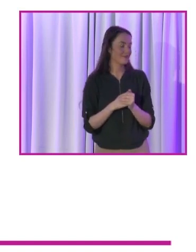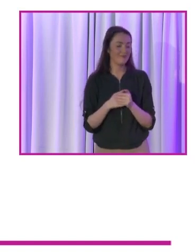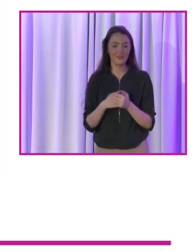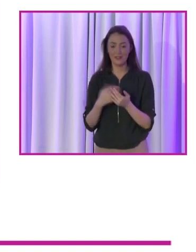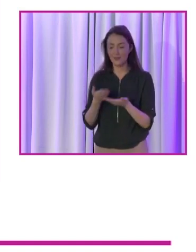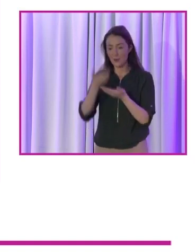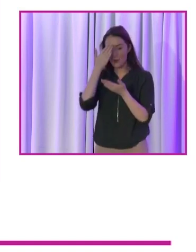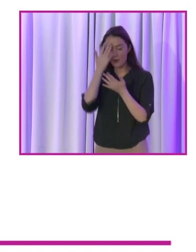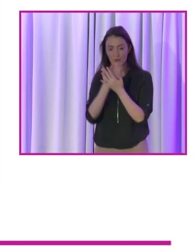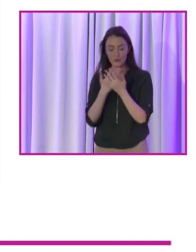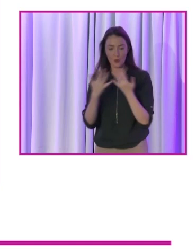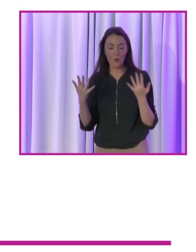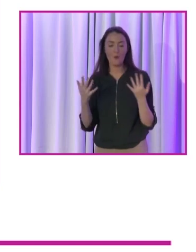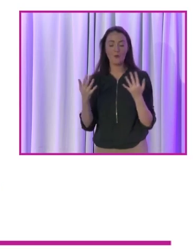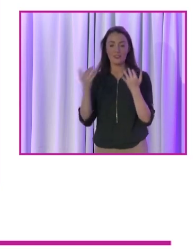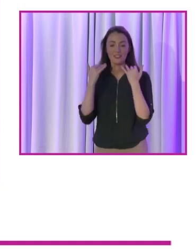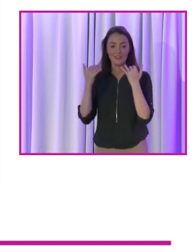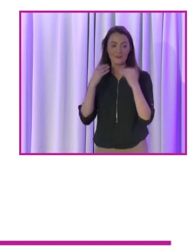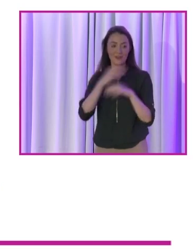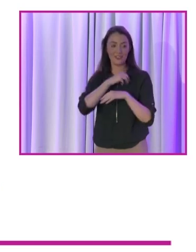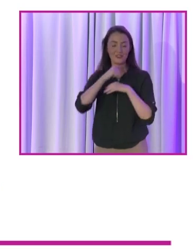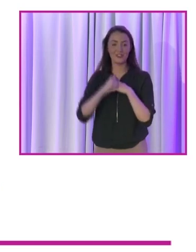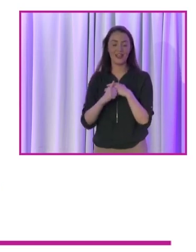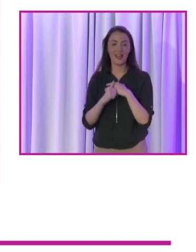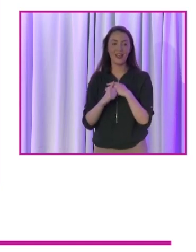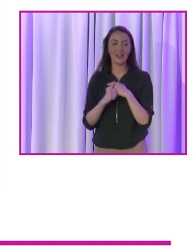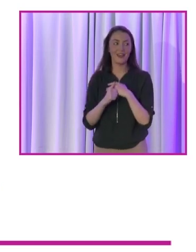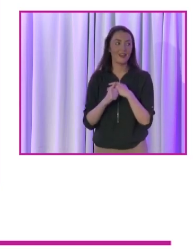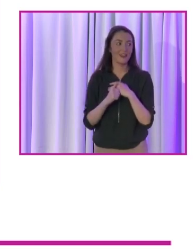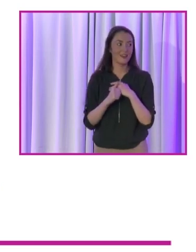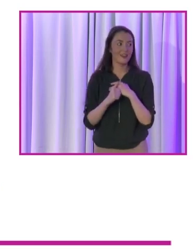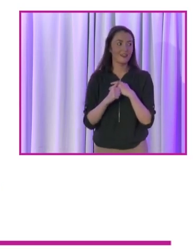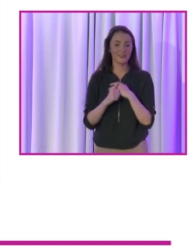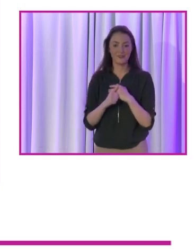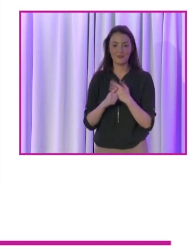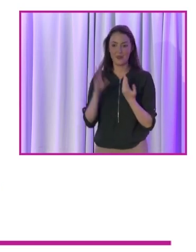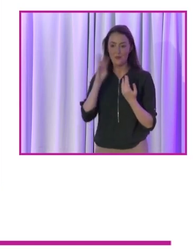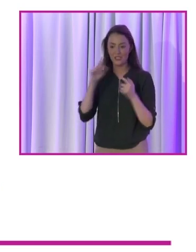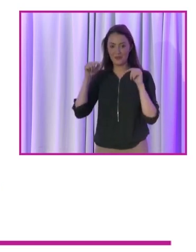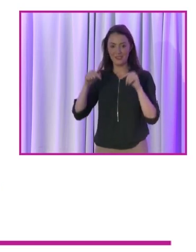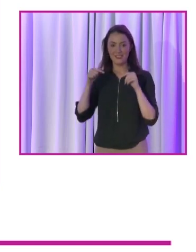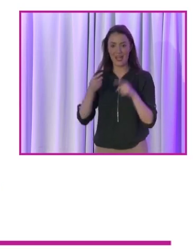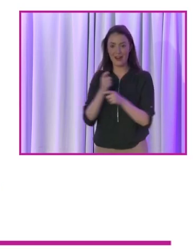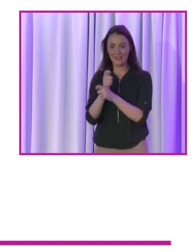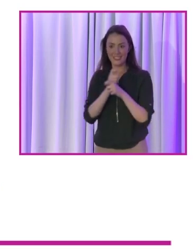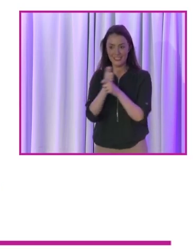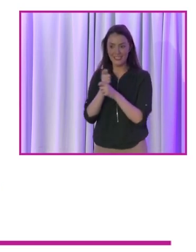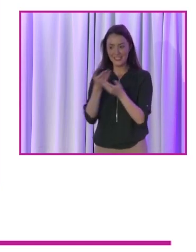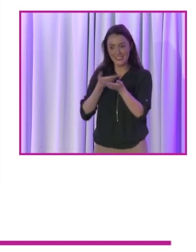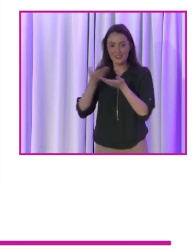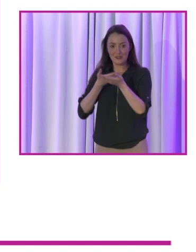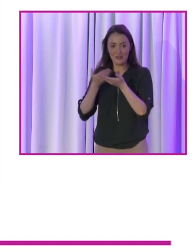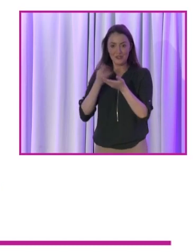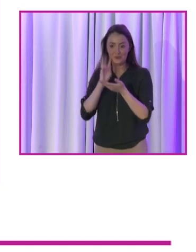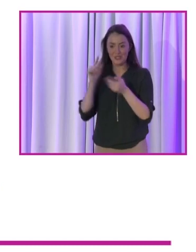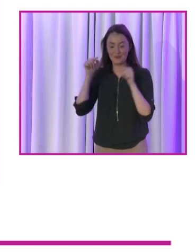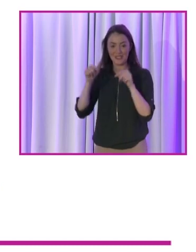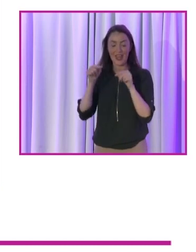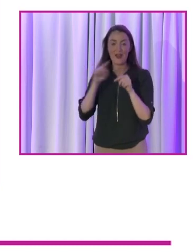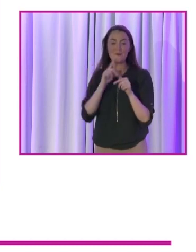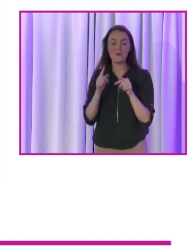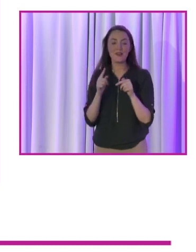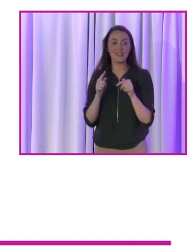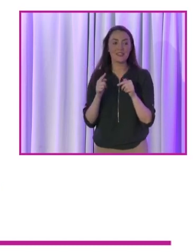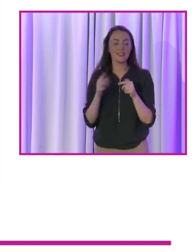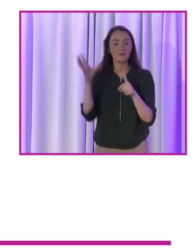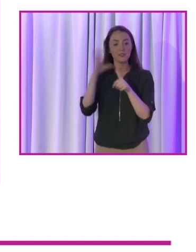me, and I really wish I was there to have a cup of tea with you all as well. I'm specifically going to talk